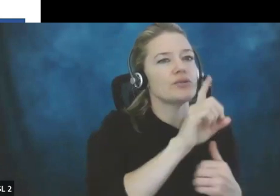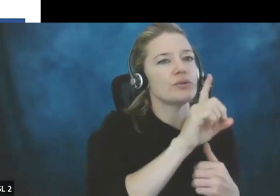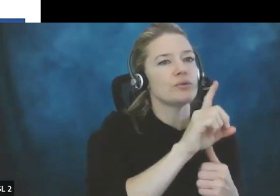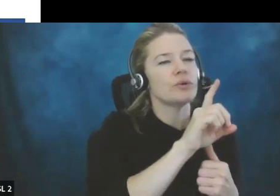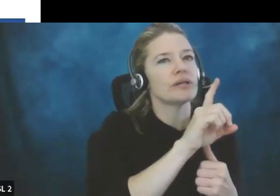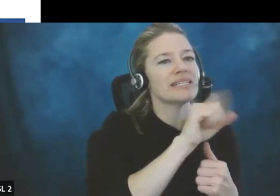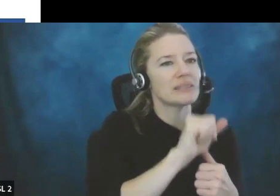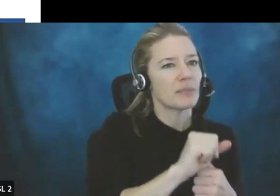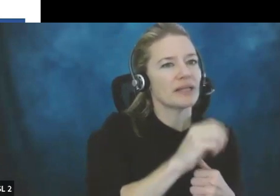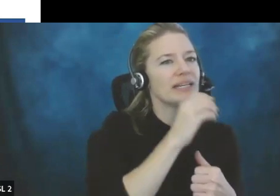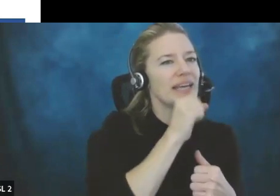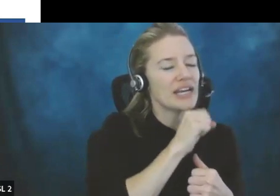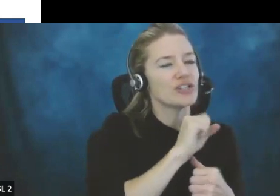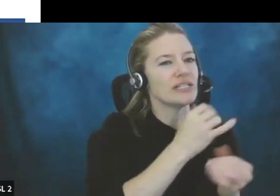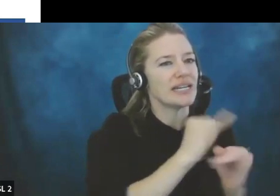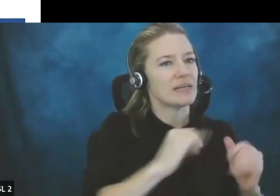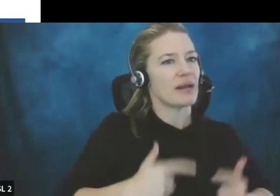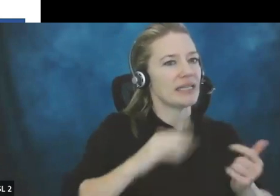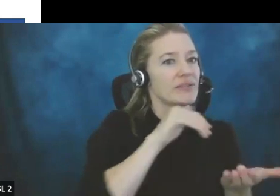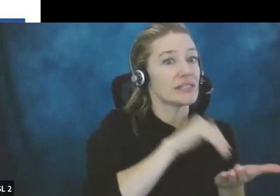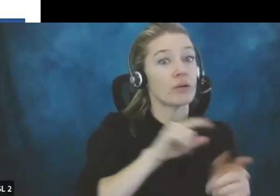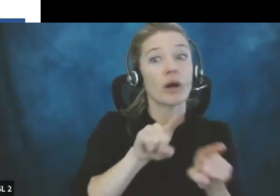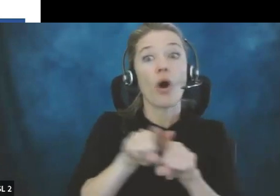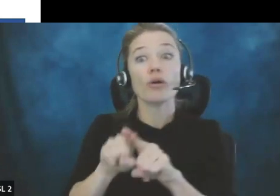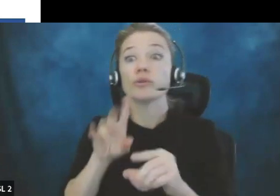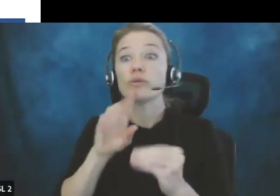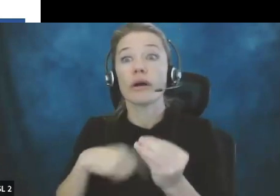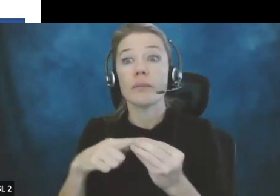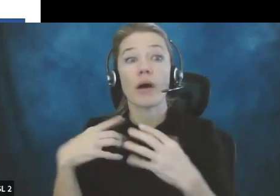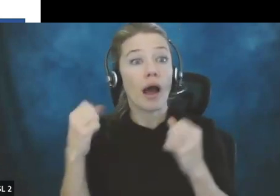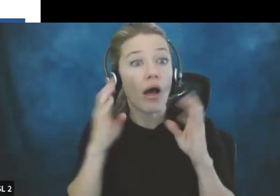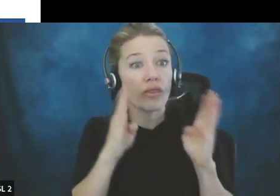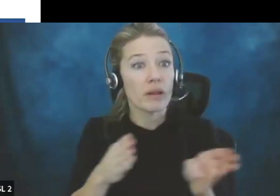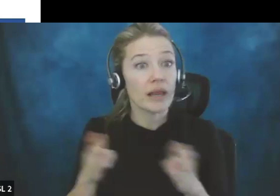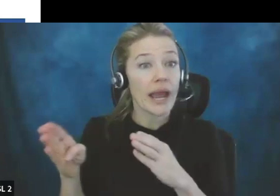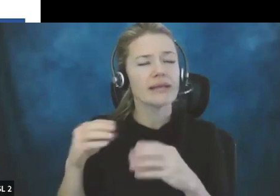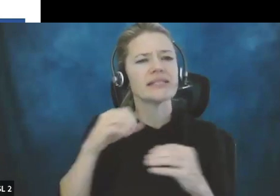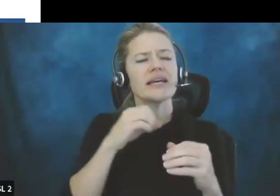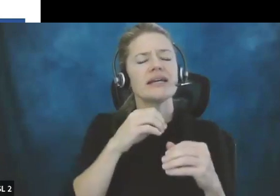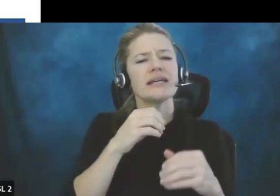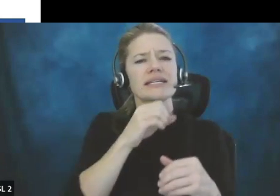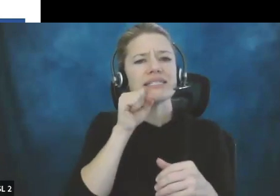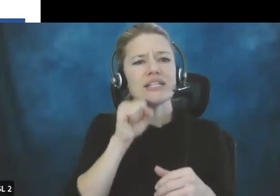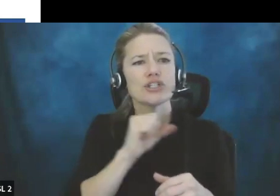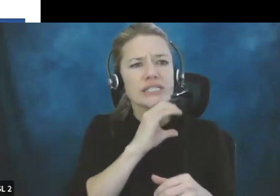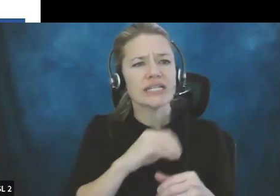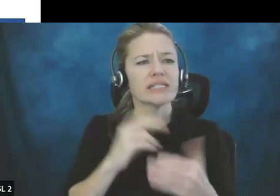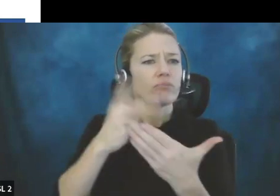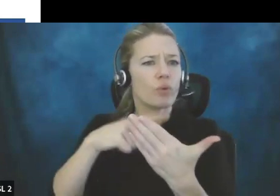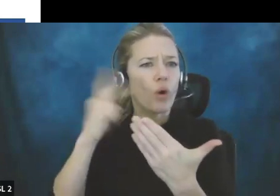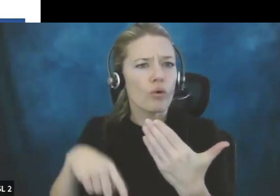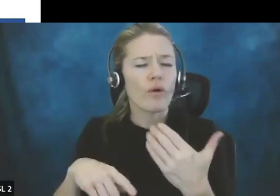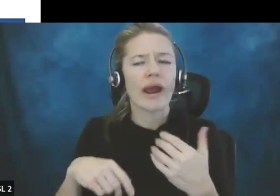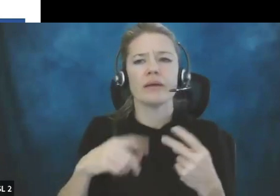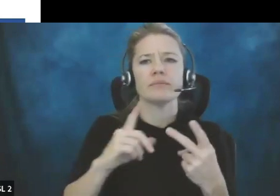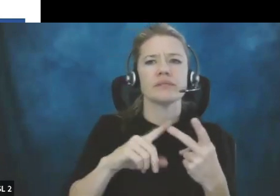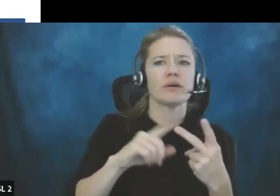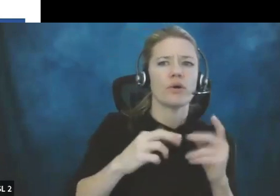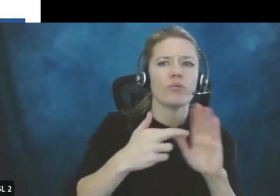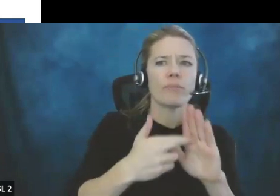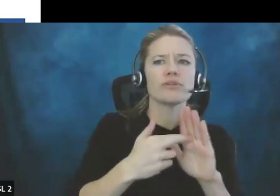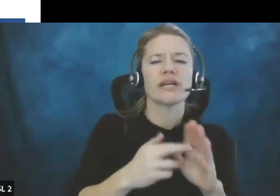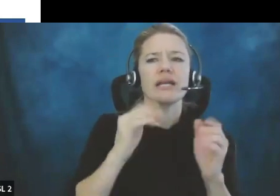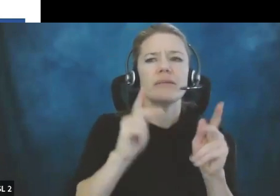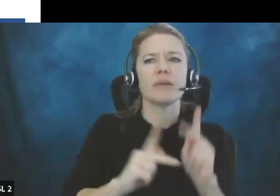on aging and the independent living centers, but we're talking about health plans, we're talking about senior programs, we're